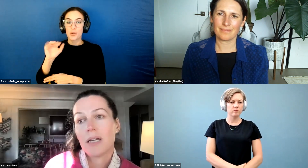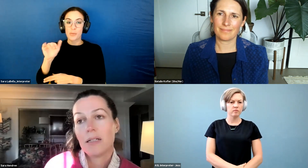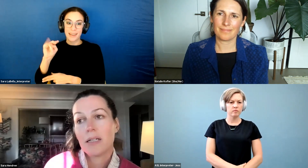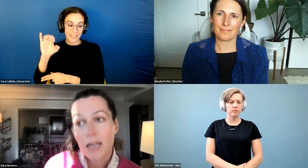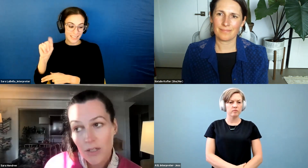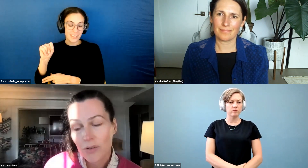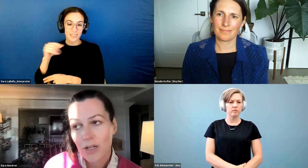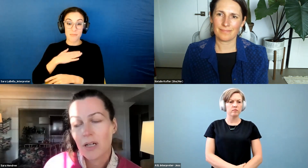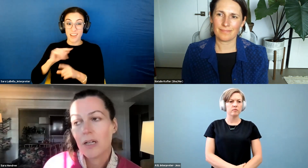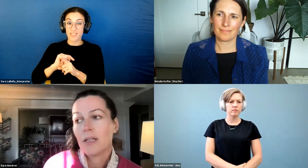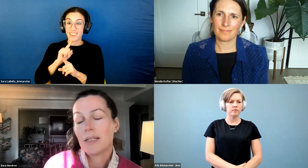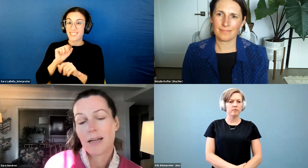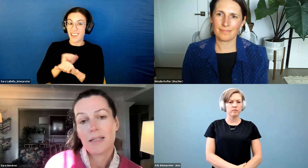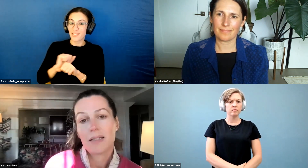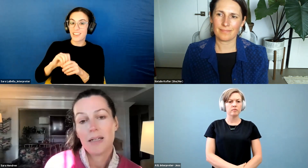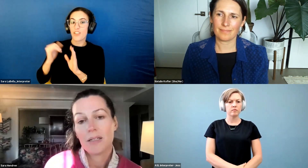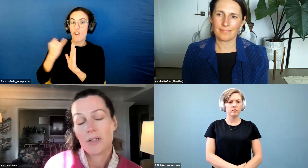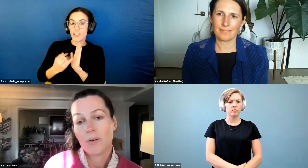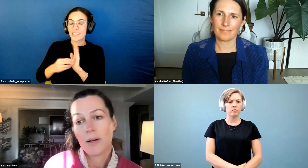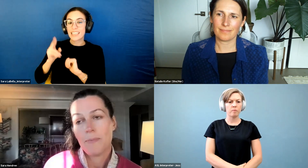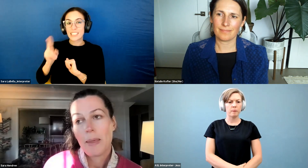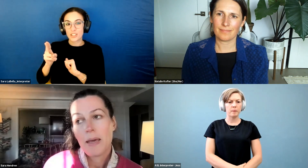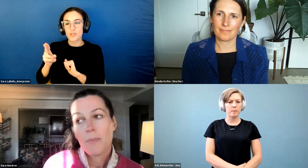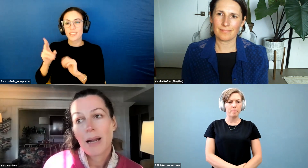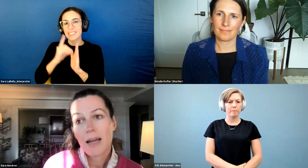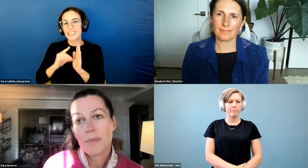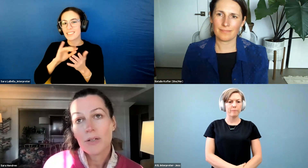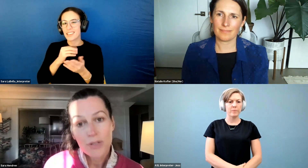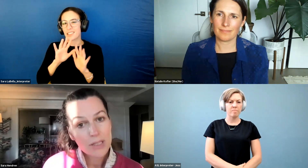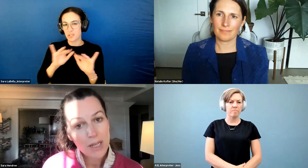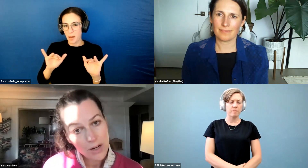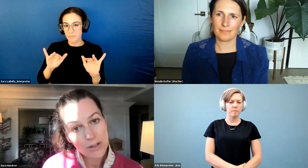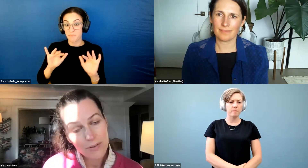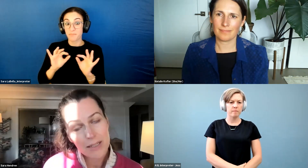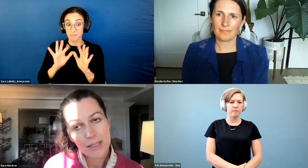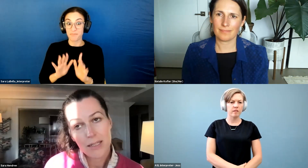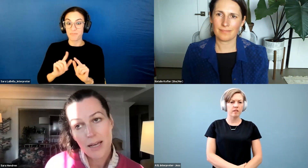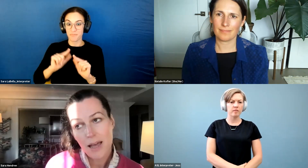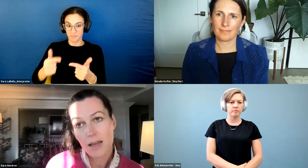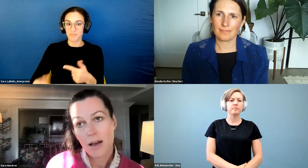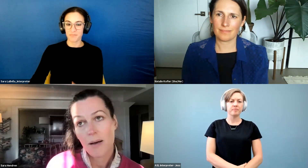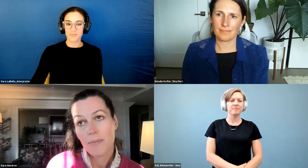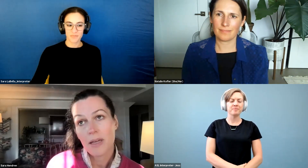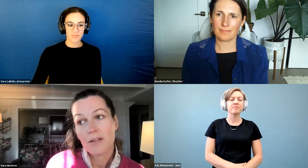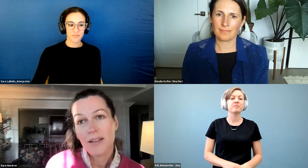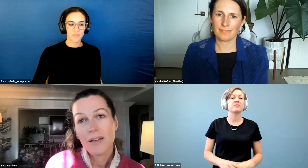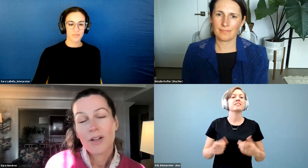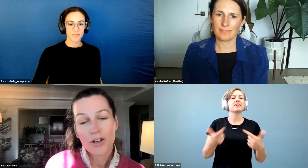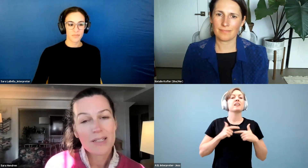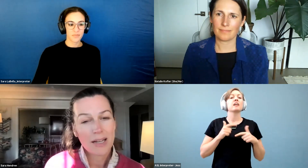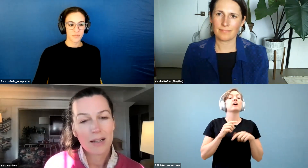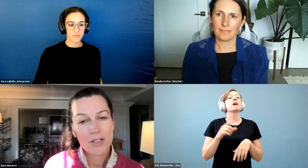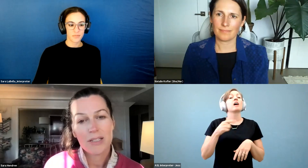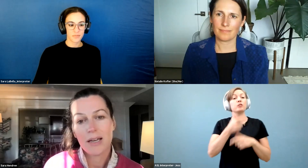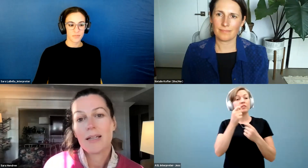arts and history, design studies, and so on. But I'm interested here and invested today in